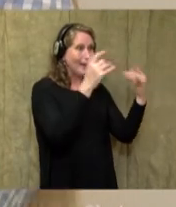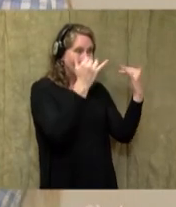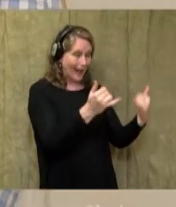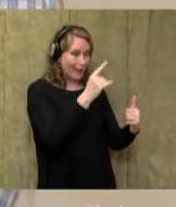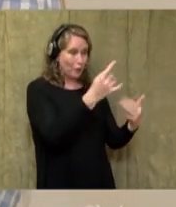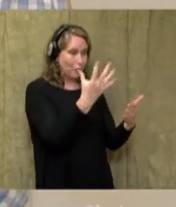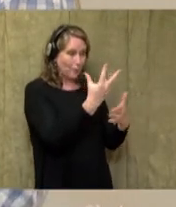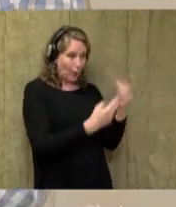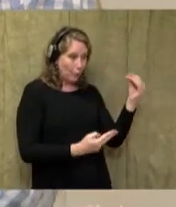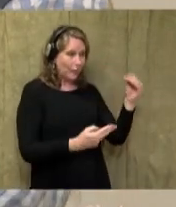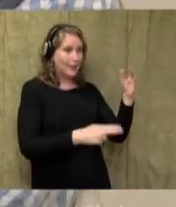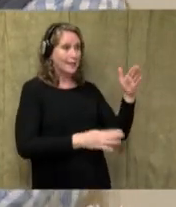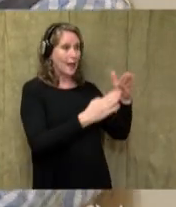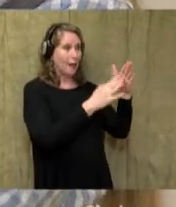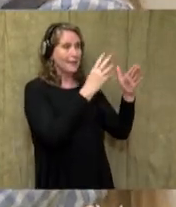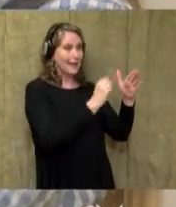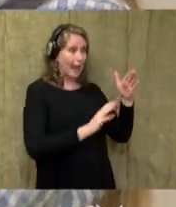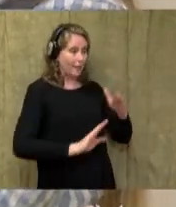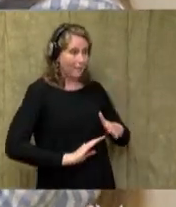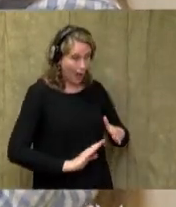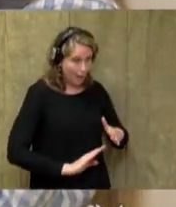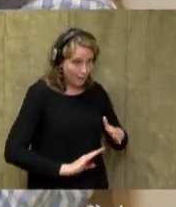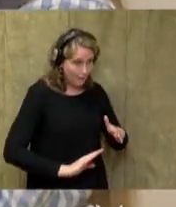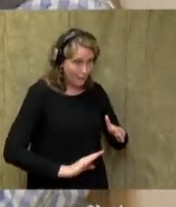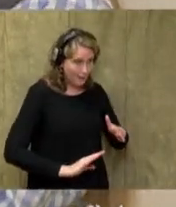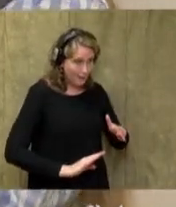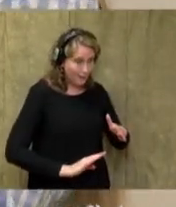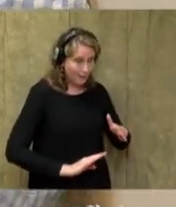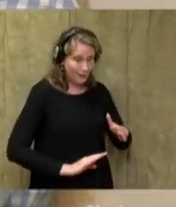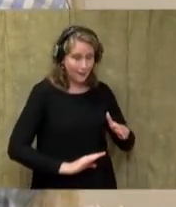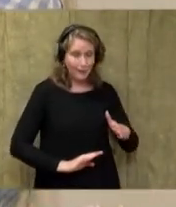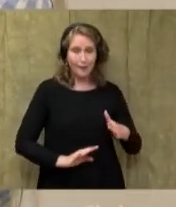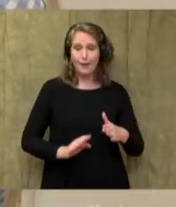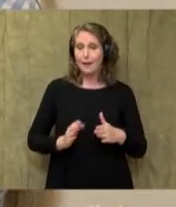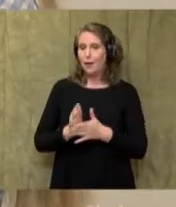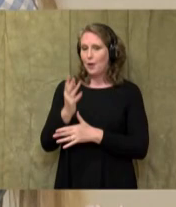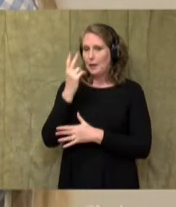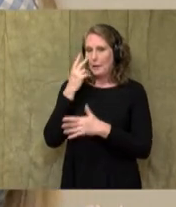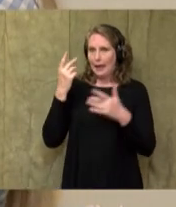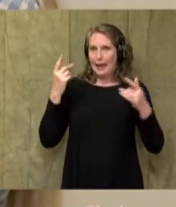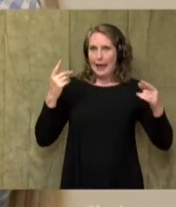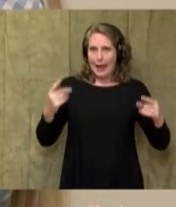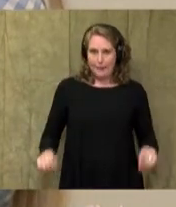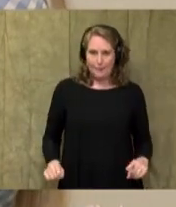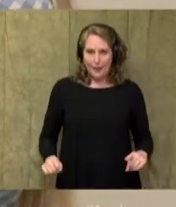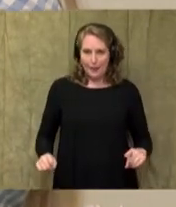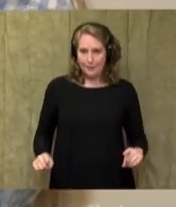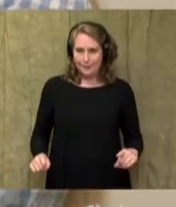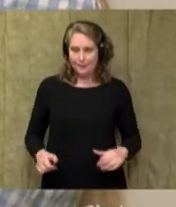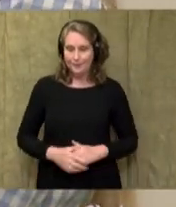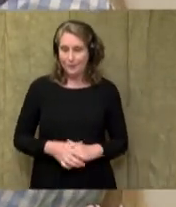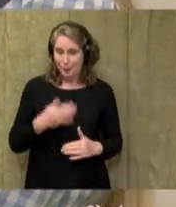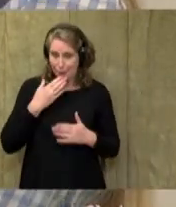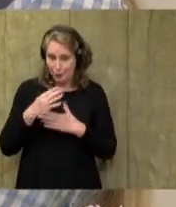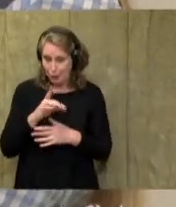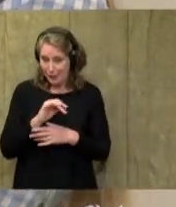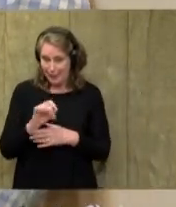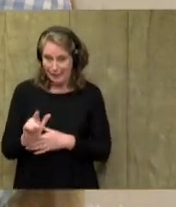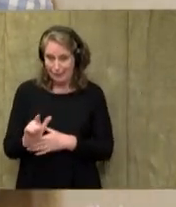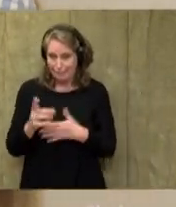time you get the tops and the bottoms. All right, let's see if this time it was a good deal. There in